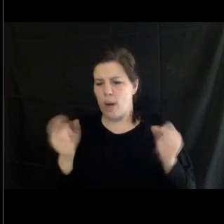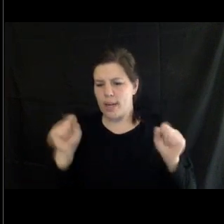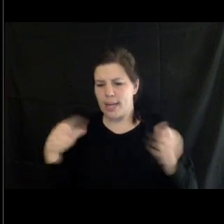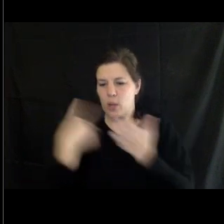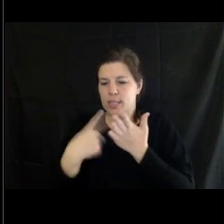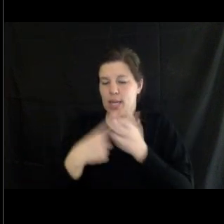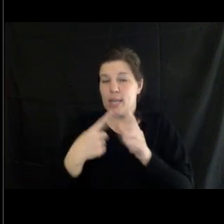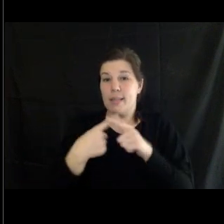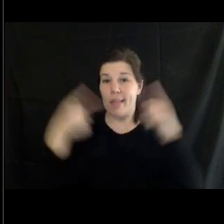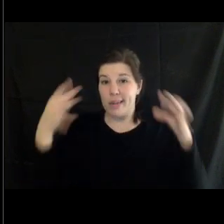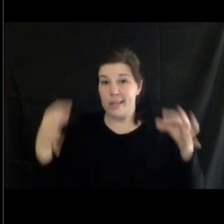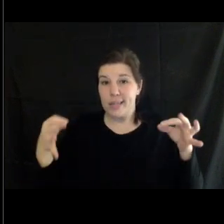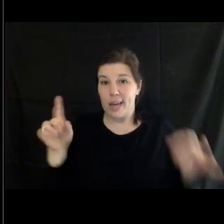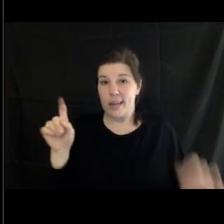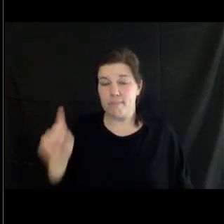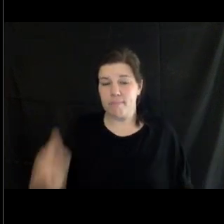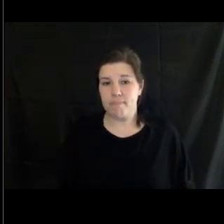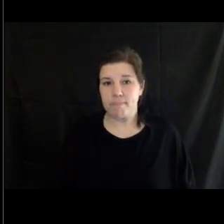decision?